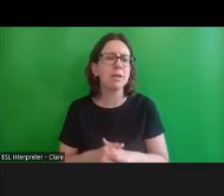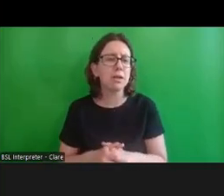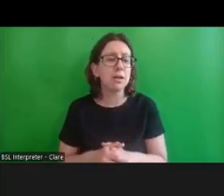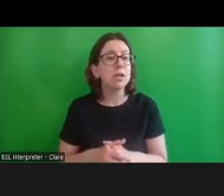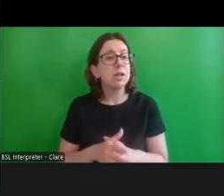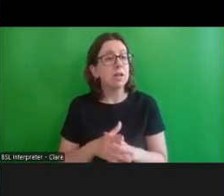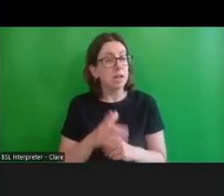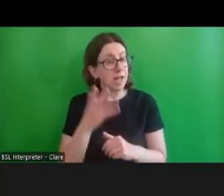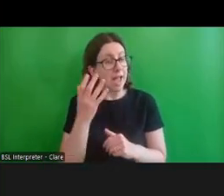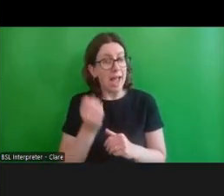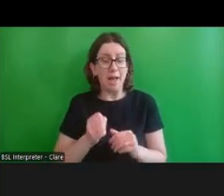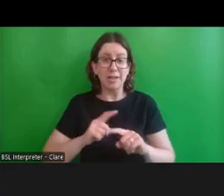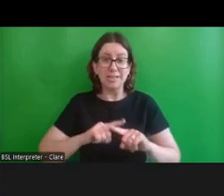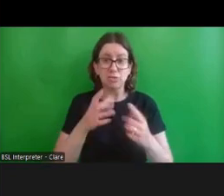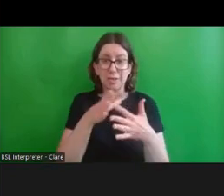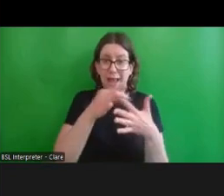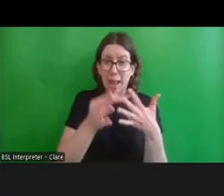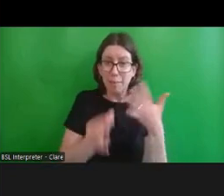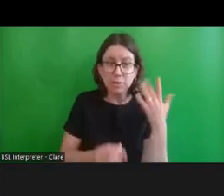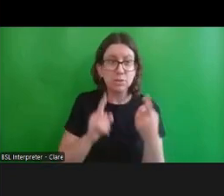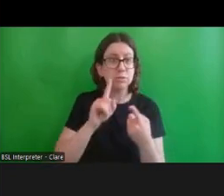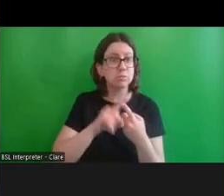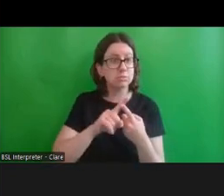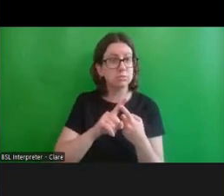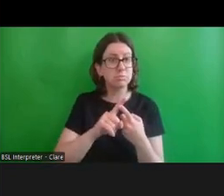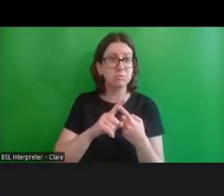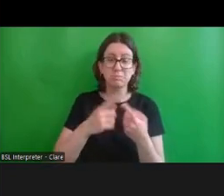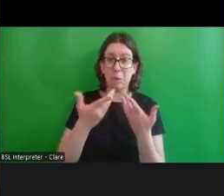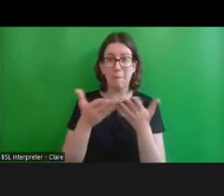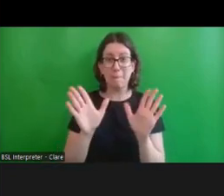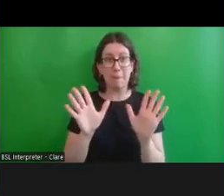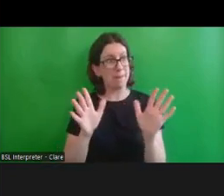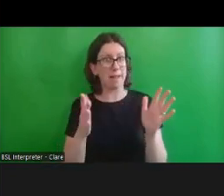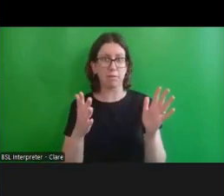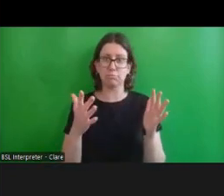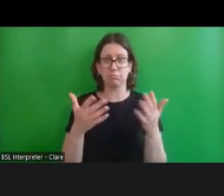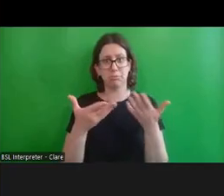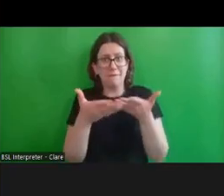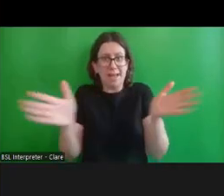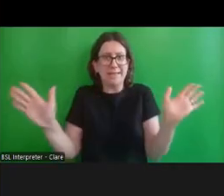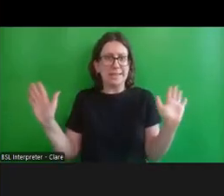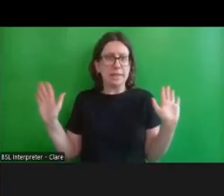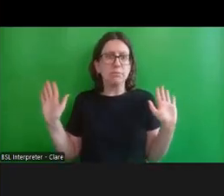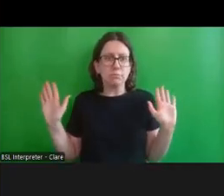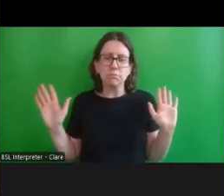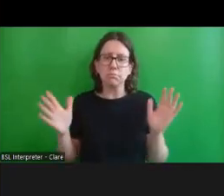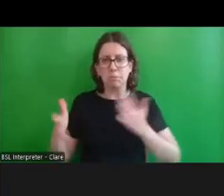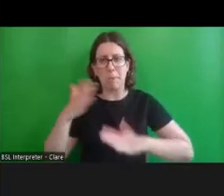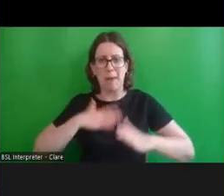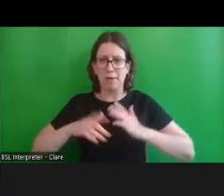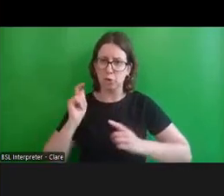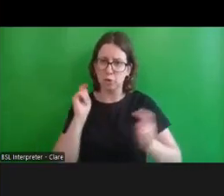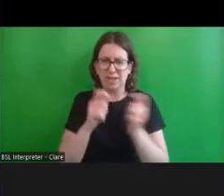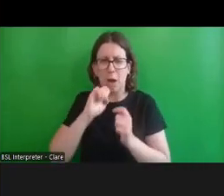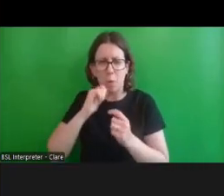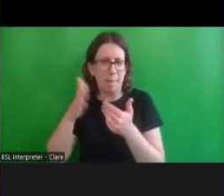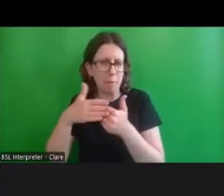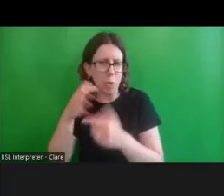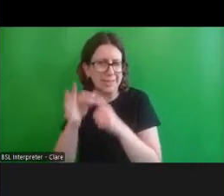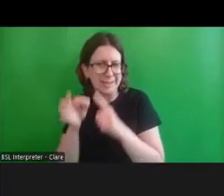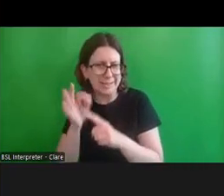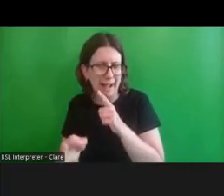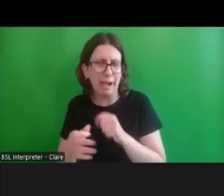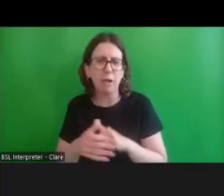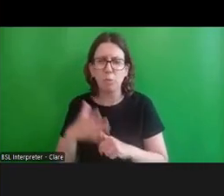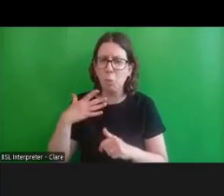our work. The first is a big public-facing behaviour change campaign, which I'll go into a bit more detail about, which is all about repositioning reading